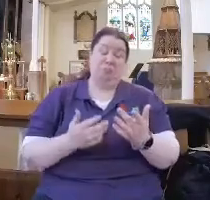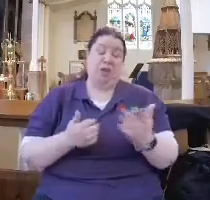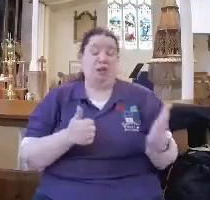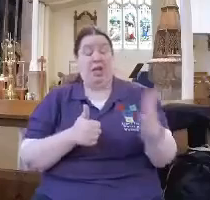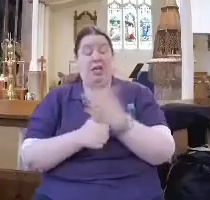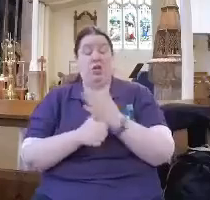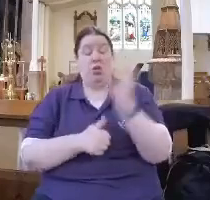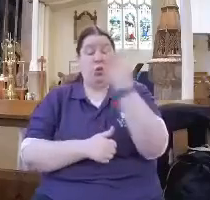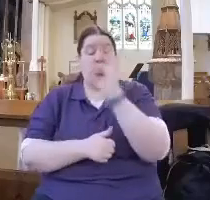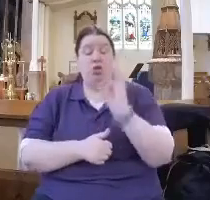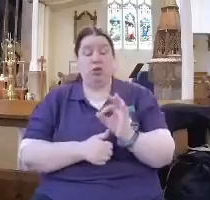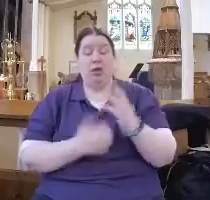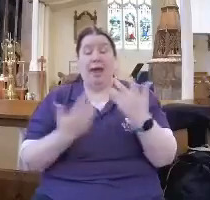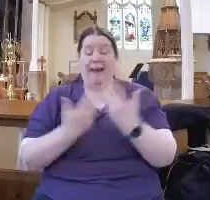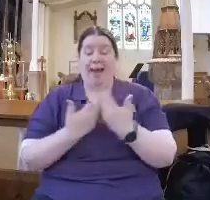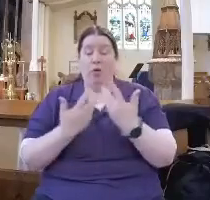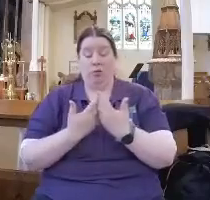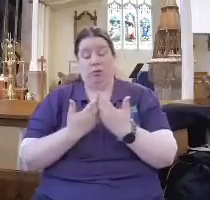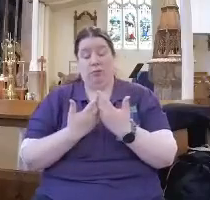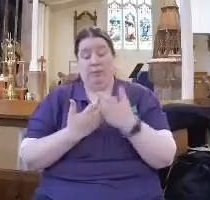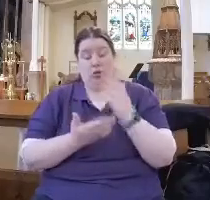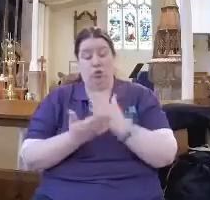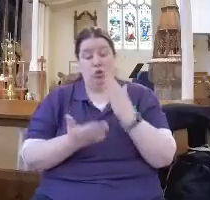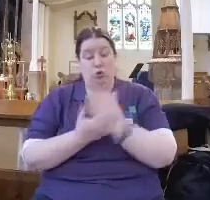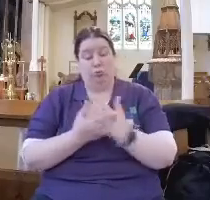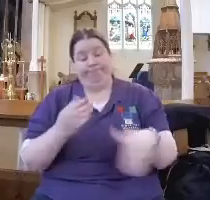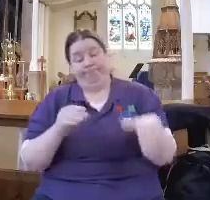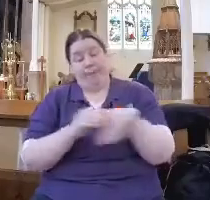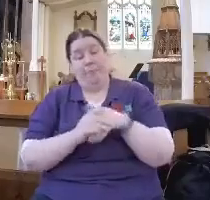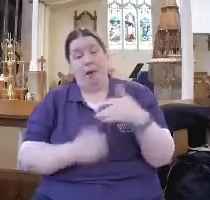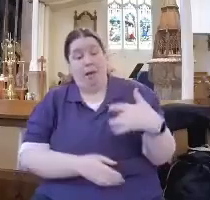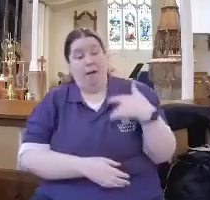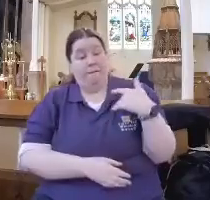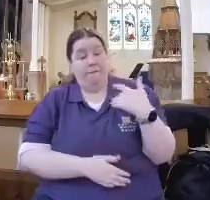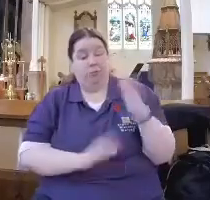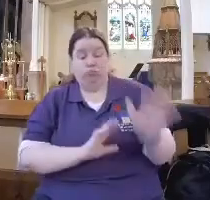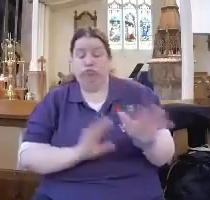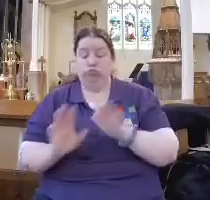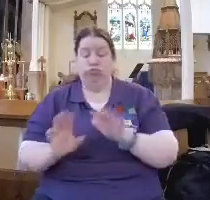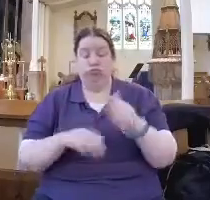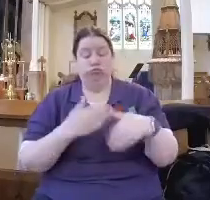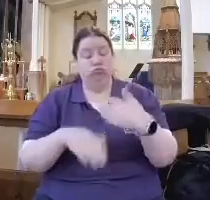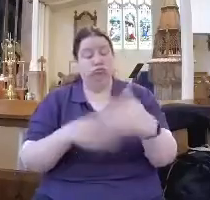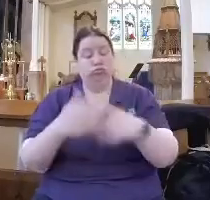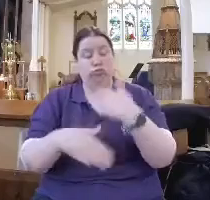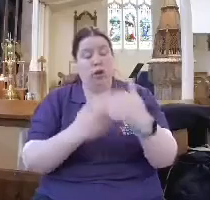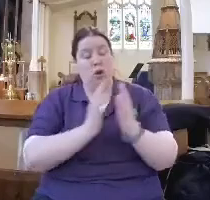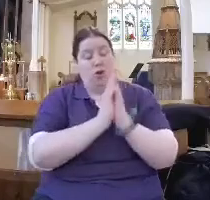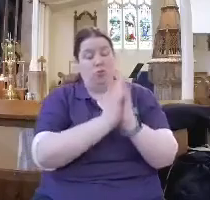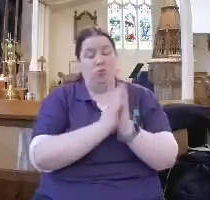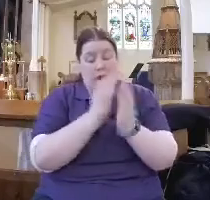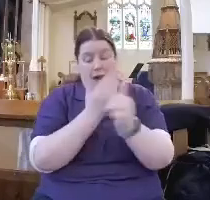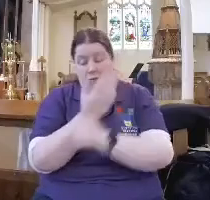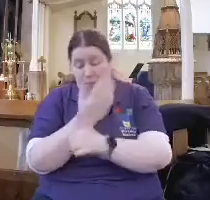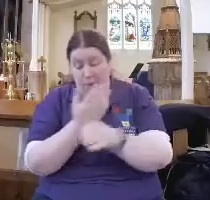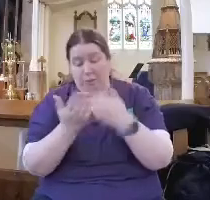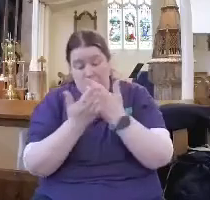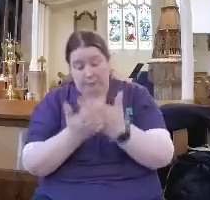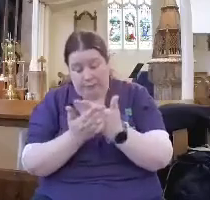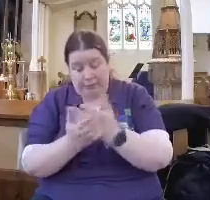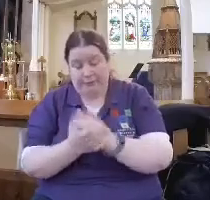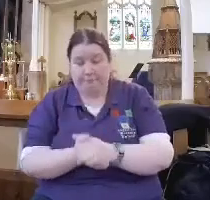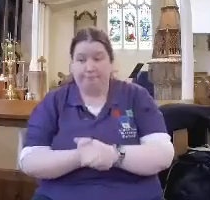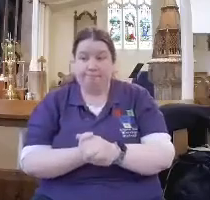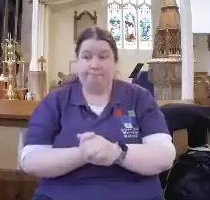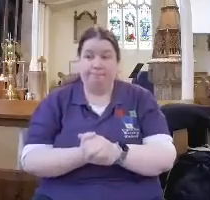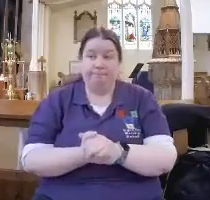I establish healthy rhythms in my life, another answer, and a much shorter answer, is